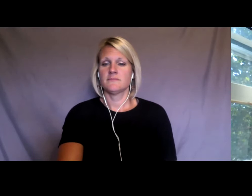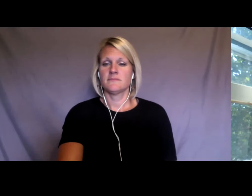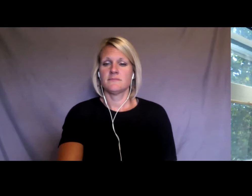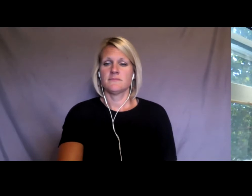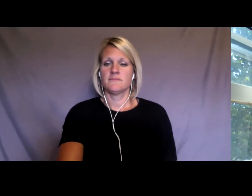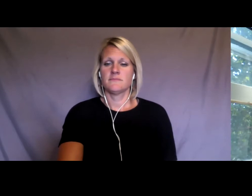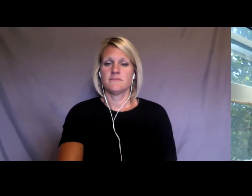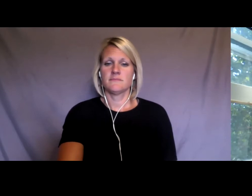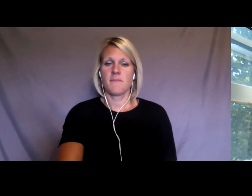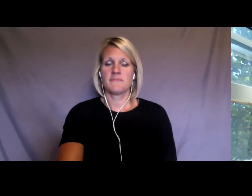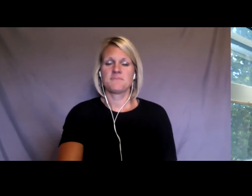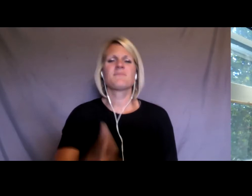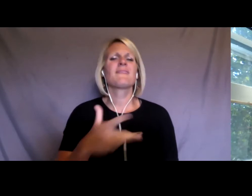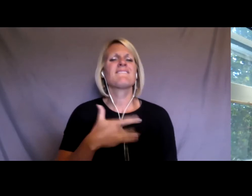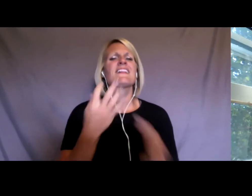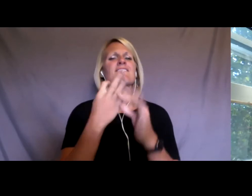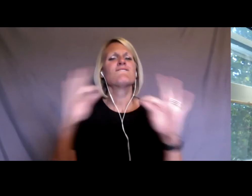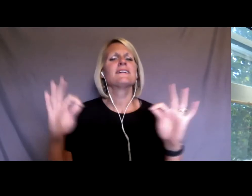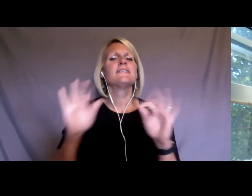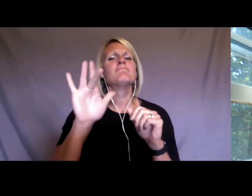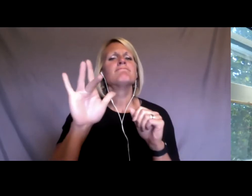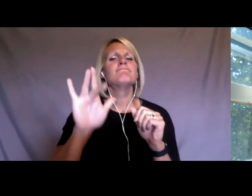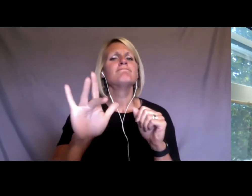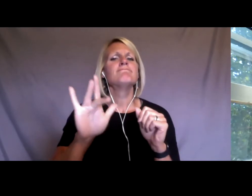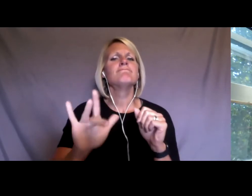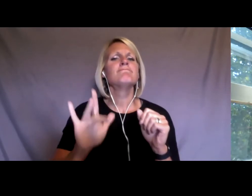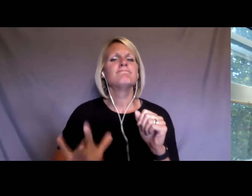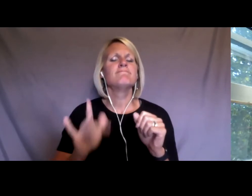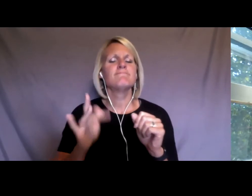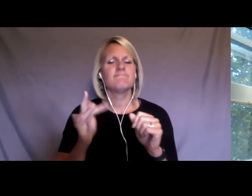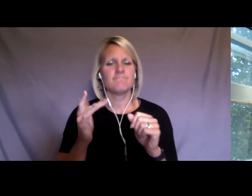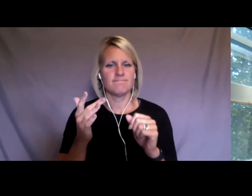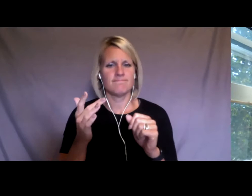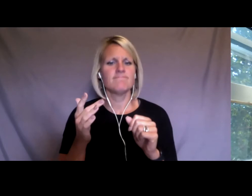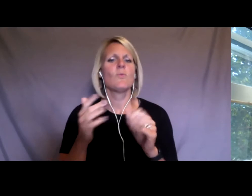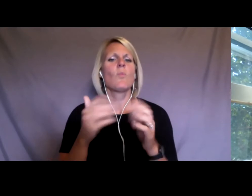Feel free to fill in as many choices as you identify with.